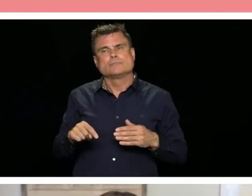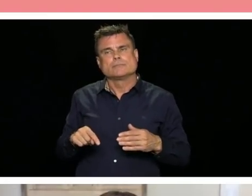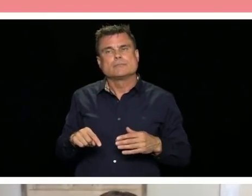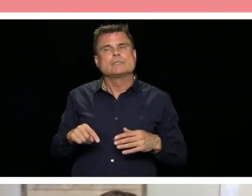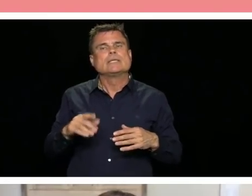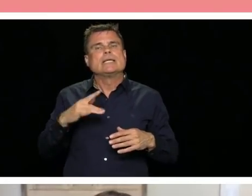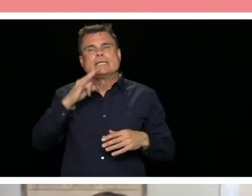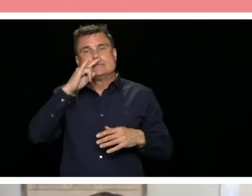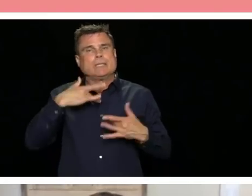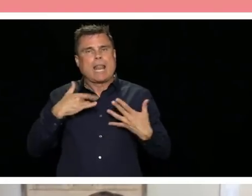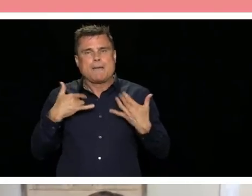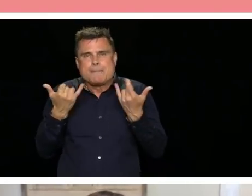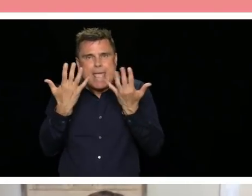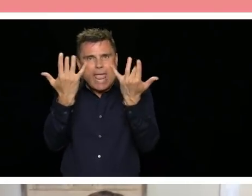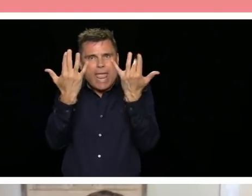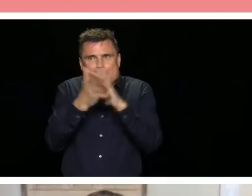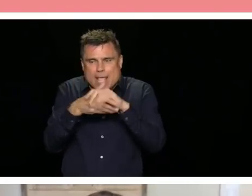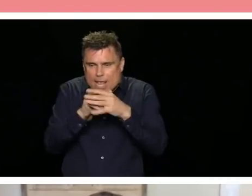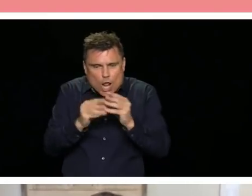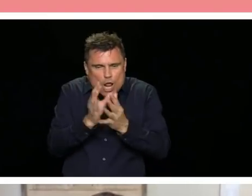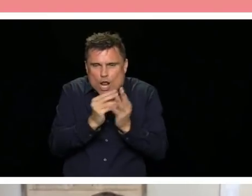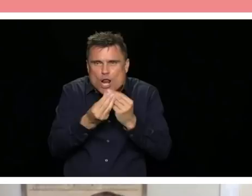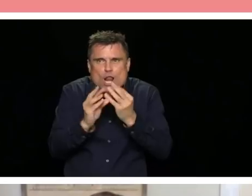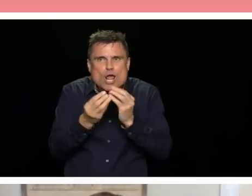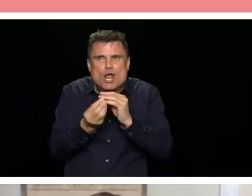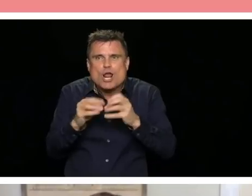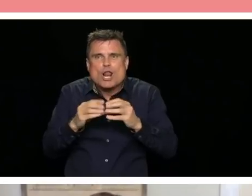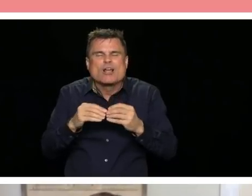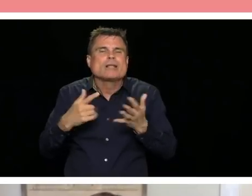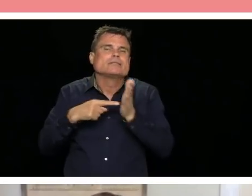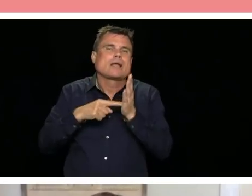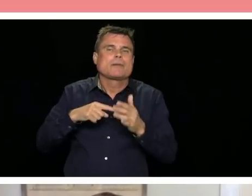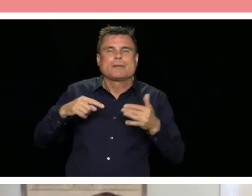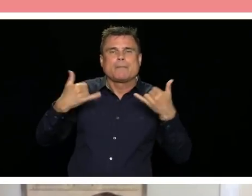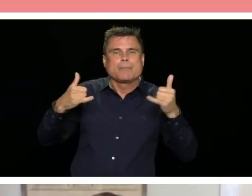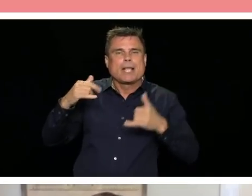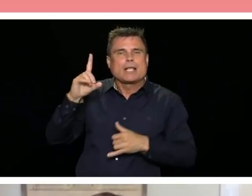Interesting question. I get asked this a lot, actually.